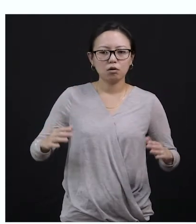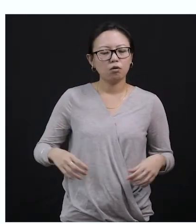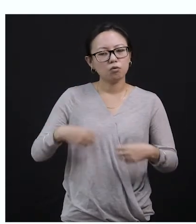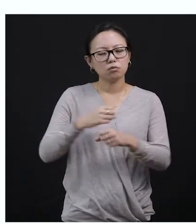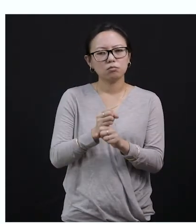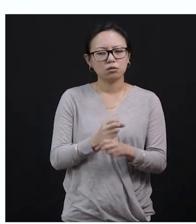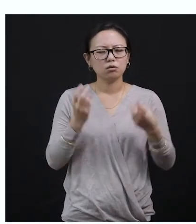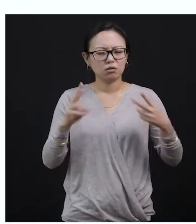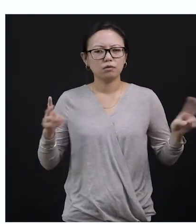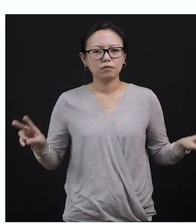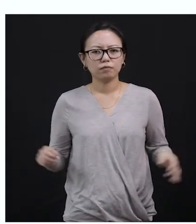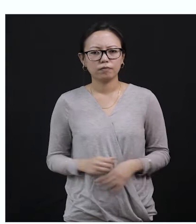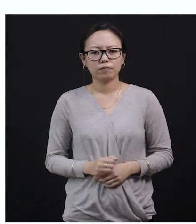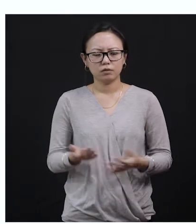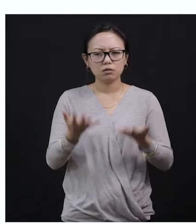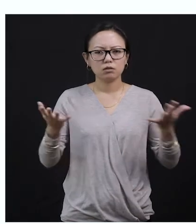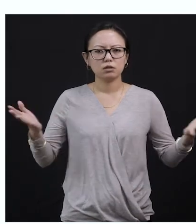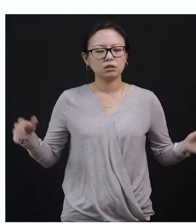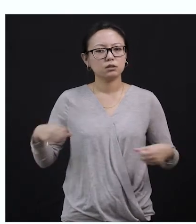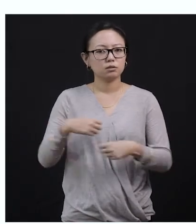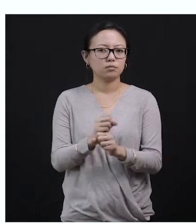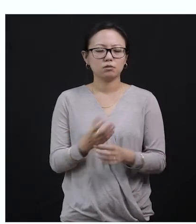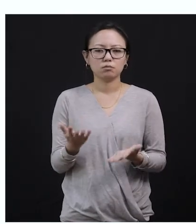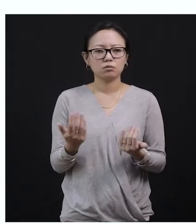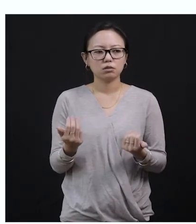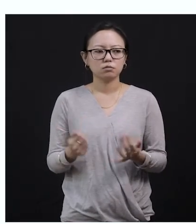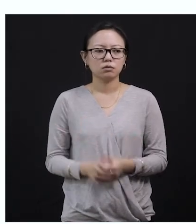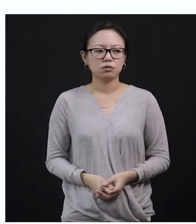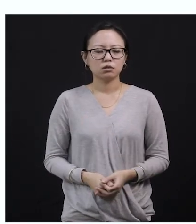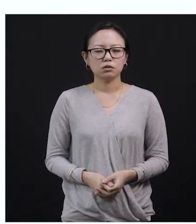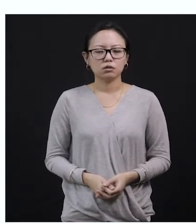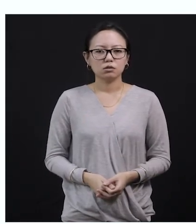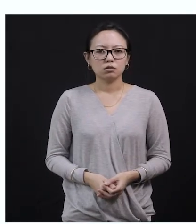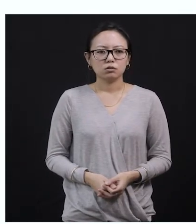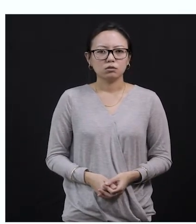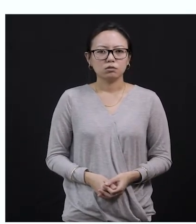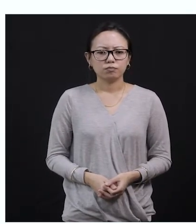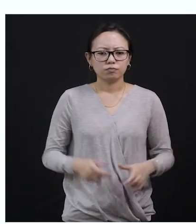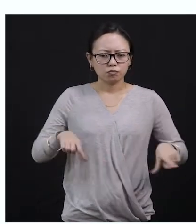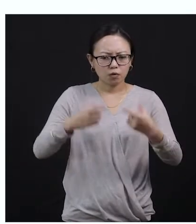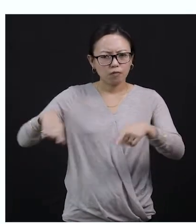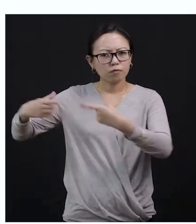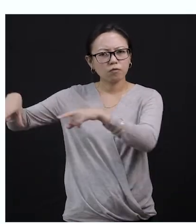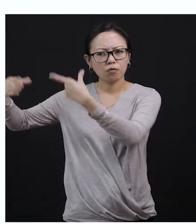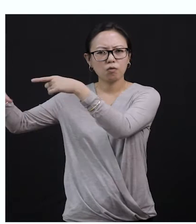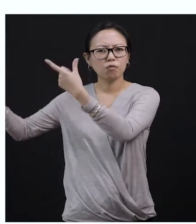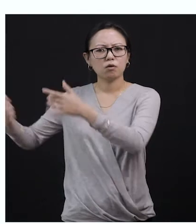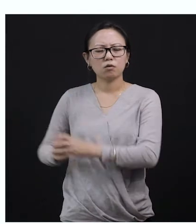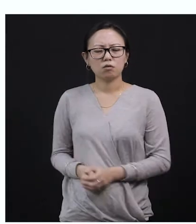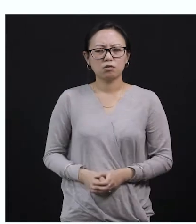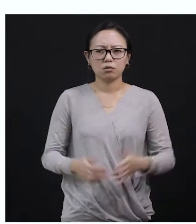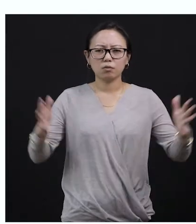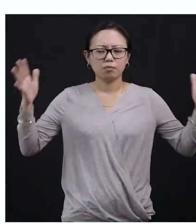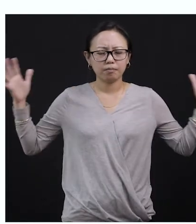use for different purposes, all right? So wood was quite available because there was thick forest around the kingdom